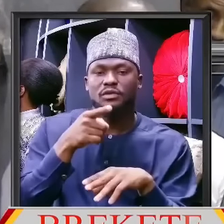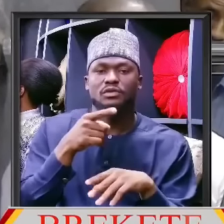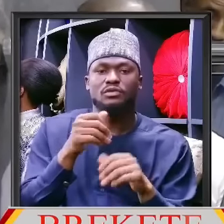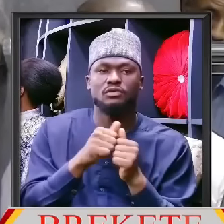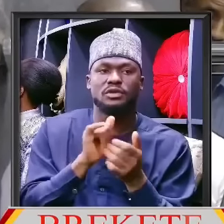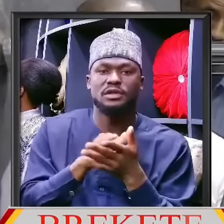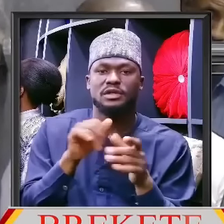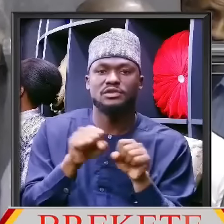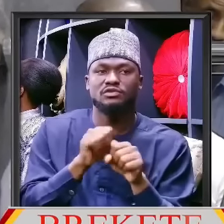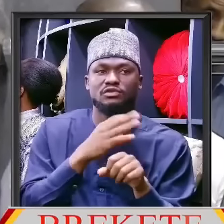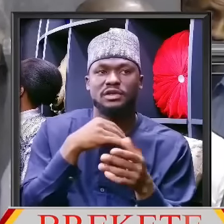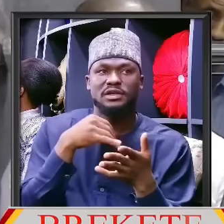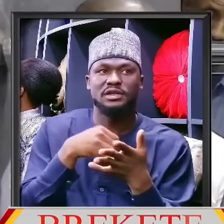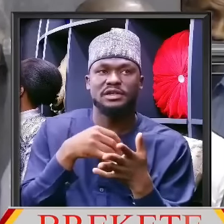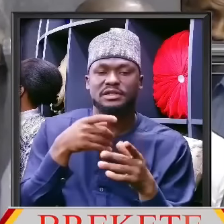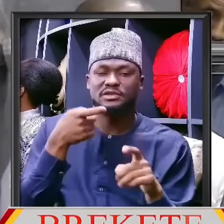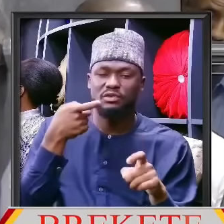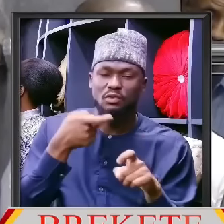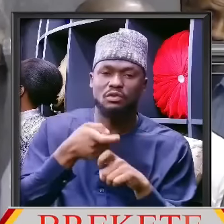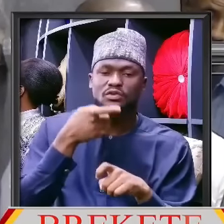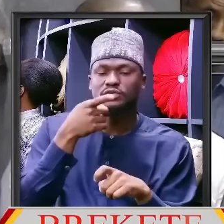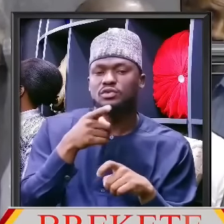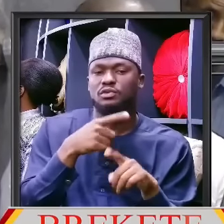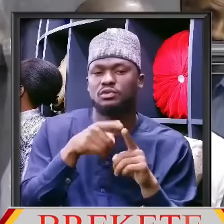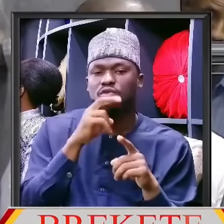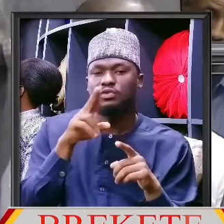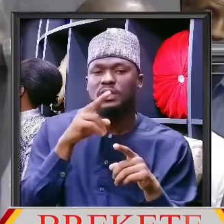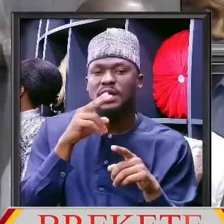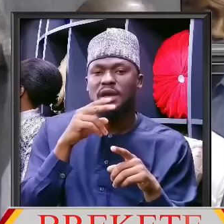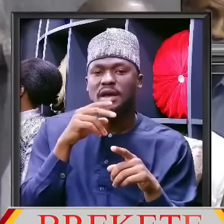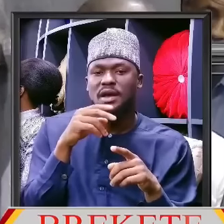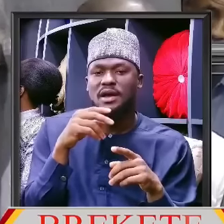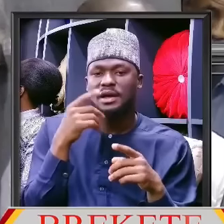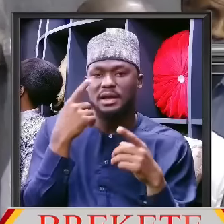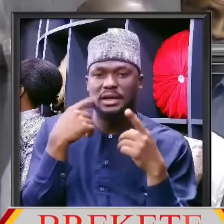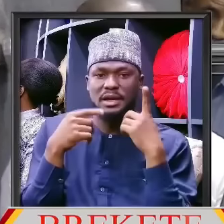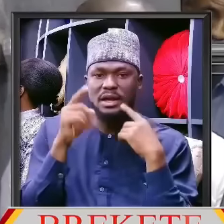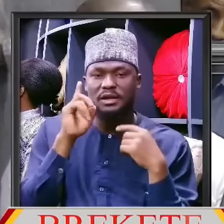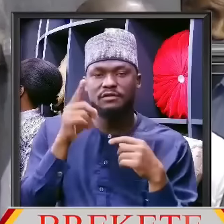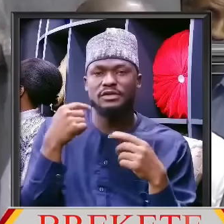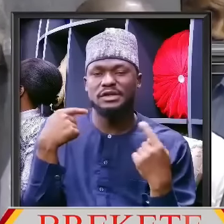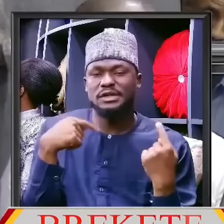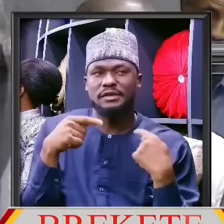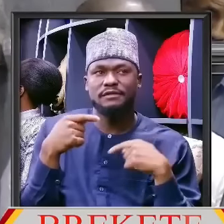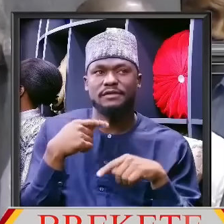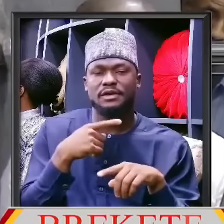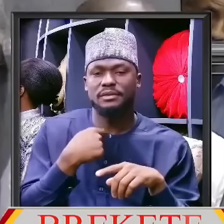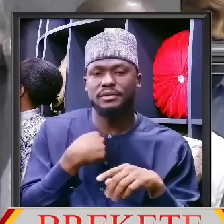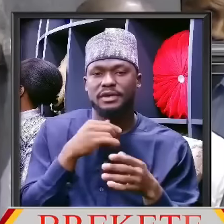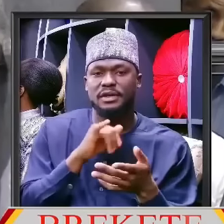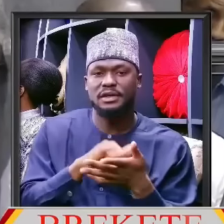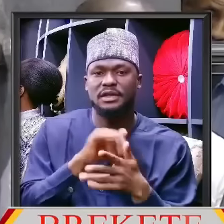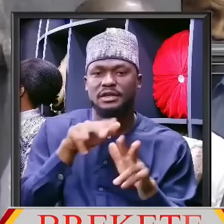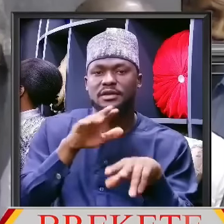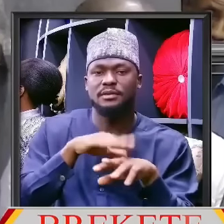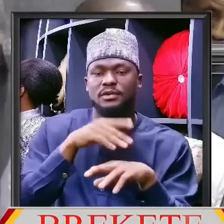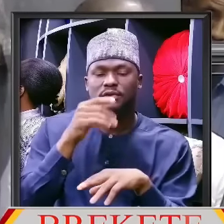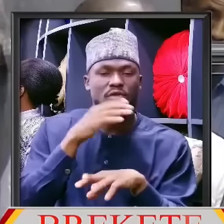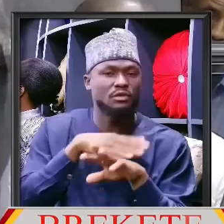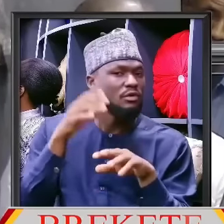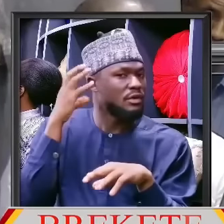day for your toe. If they pain you well, you they scream, they shout because if they pain you. But me, where much you no hear